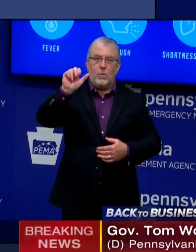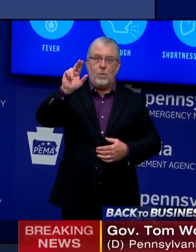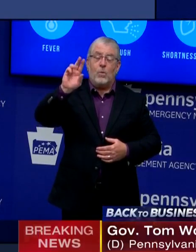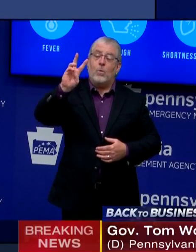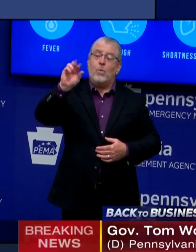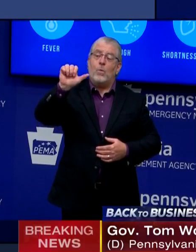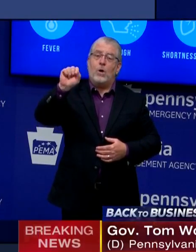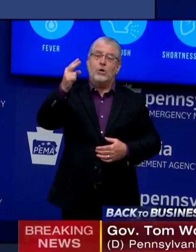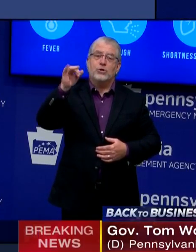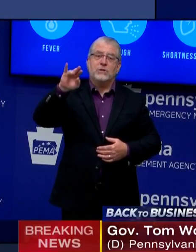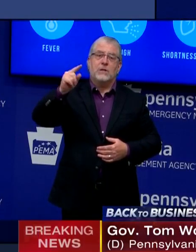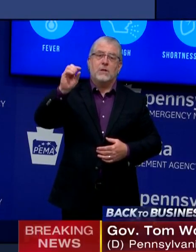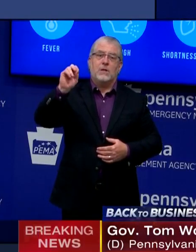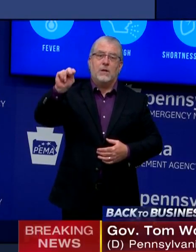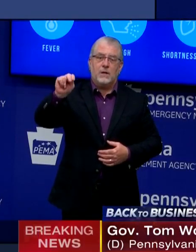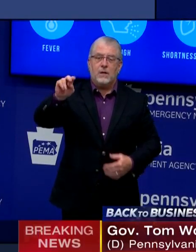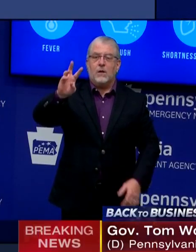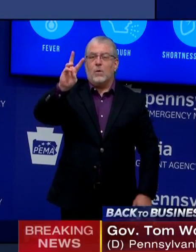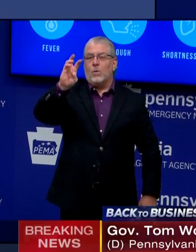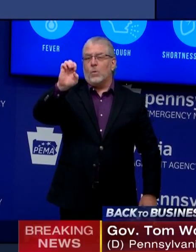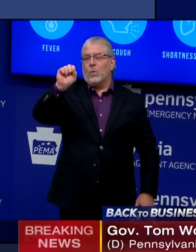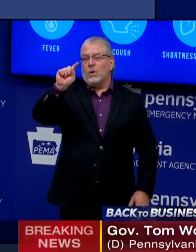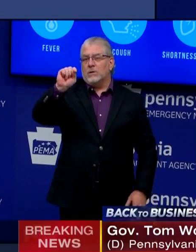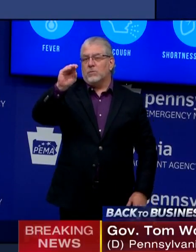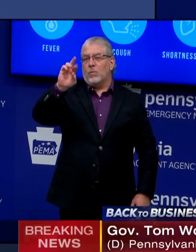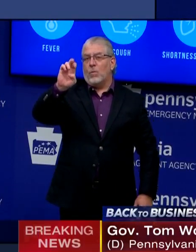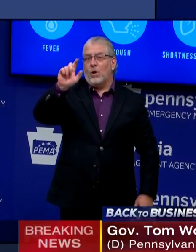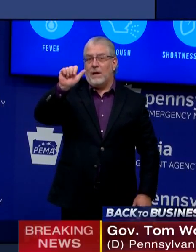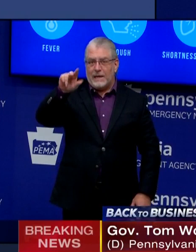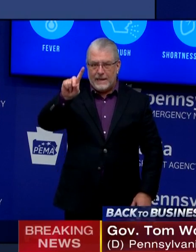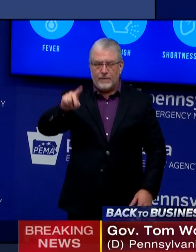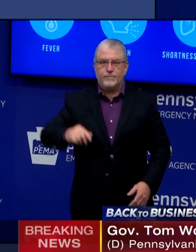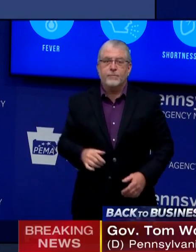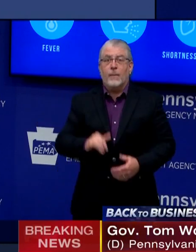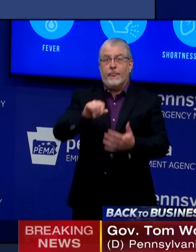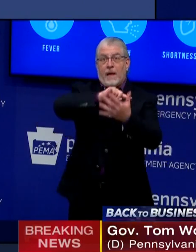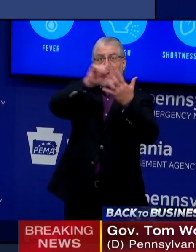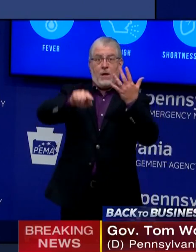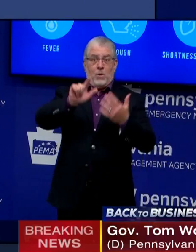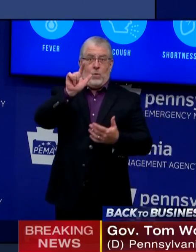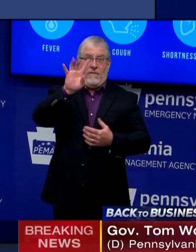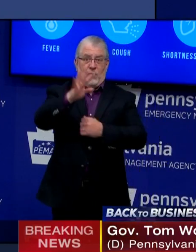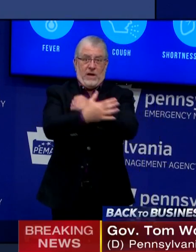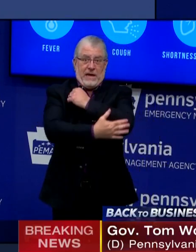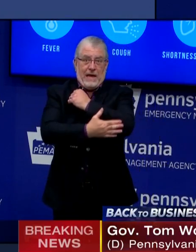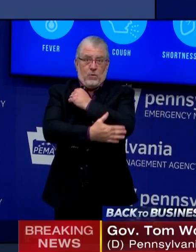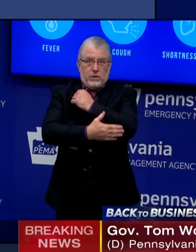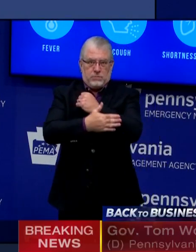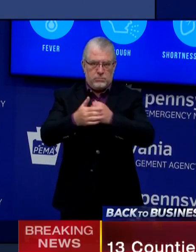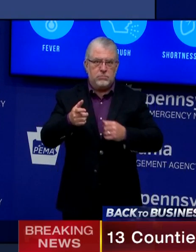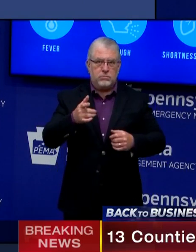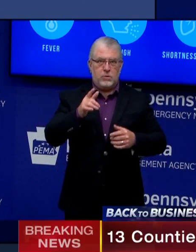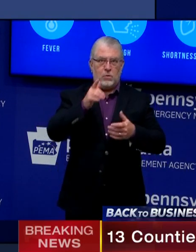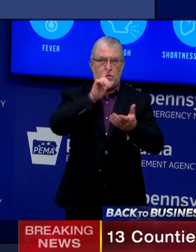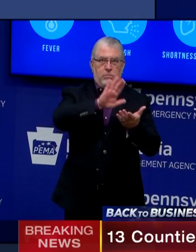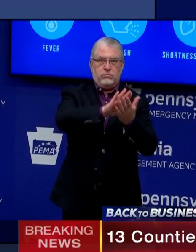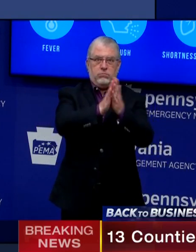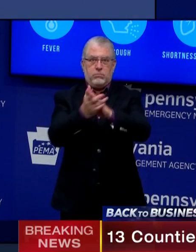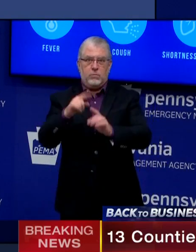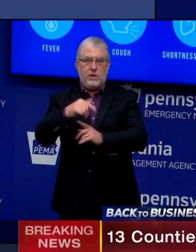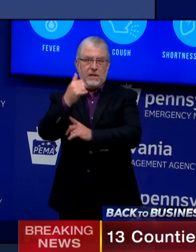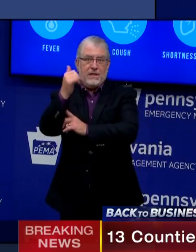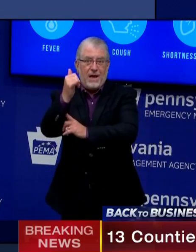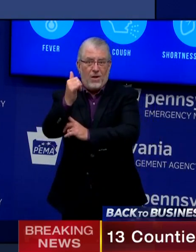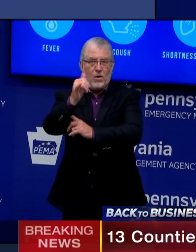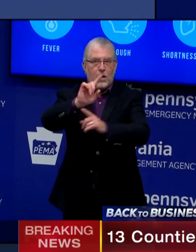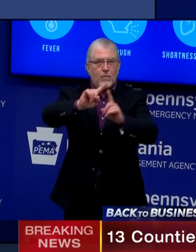yellow still means caution. Every contact between two people is a new link in the chain of potential transmission. A stern